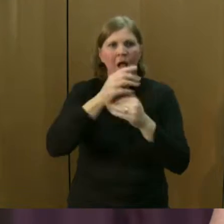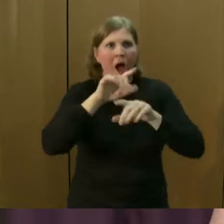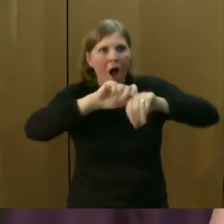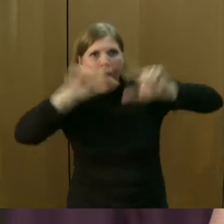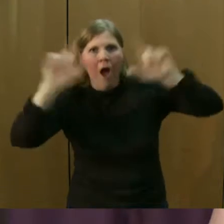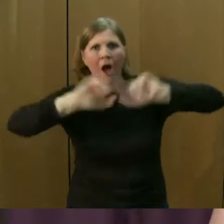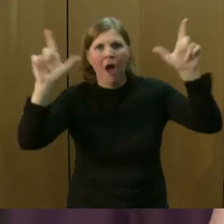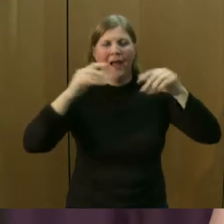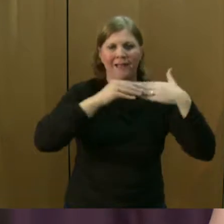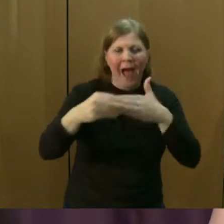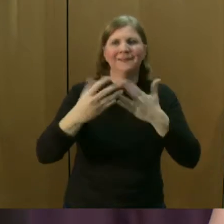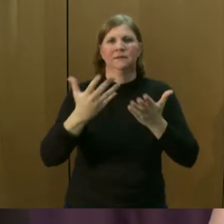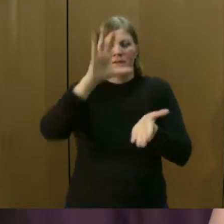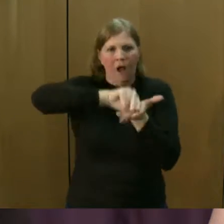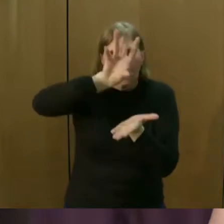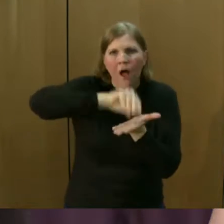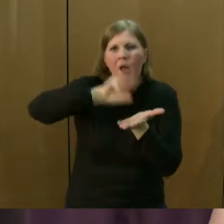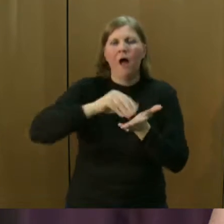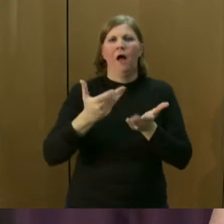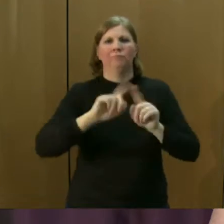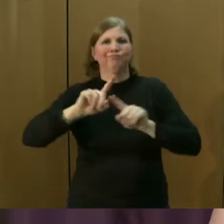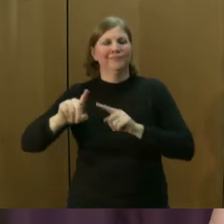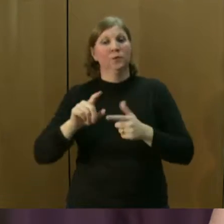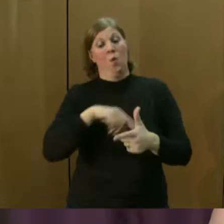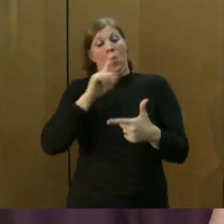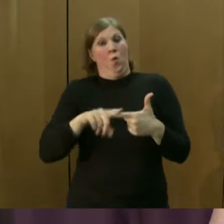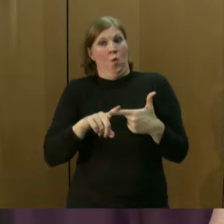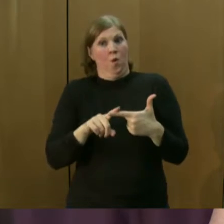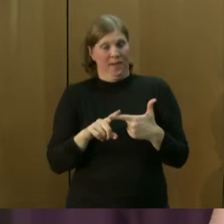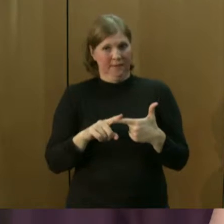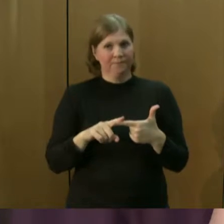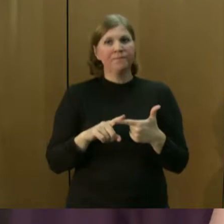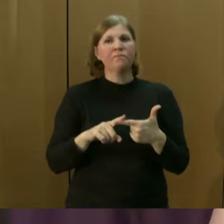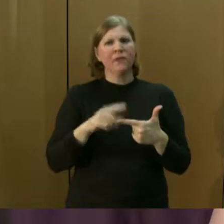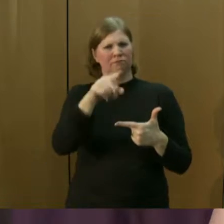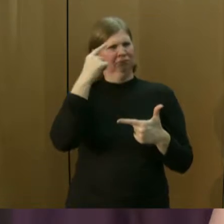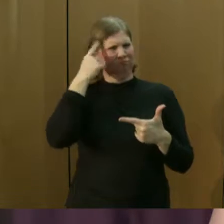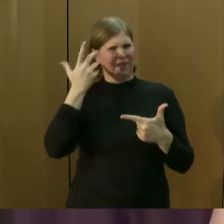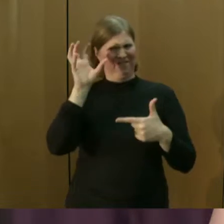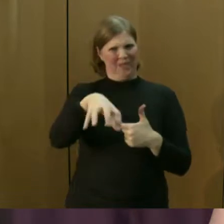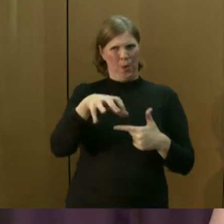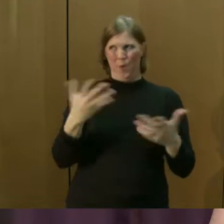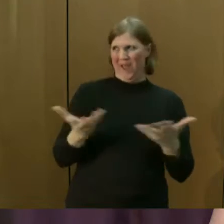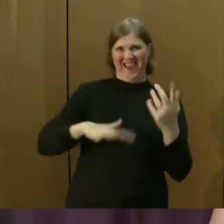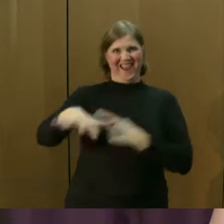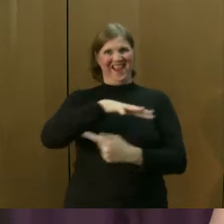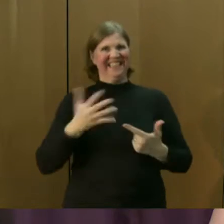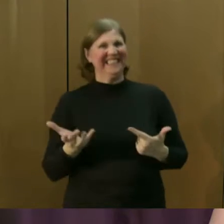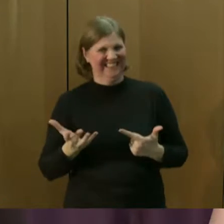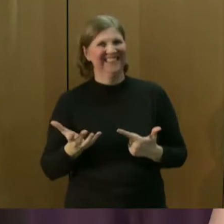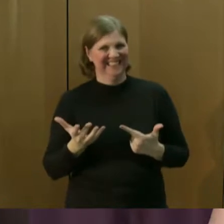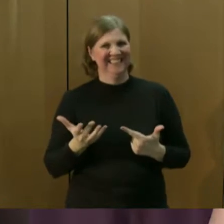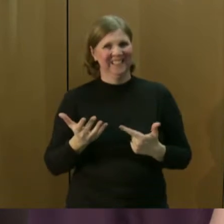about if you're bringing a show is where you're going to put that show on. And there's a lot of advice and support in the Fringe Society while you're making that